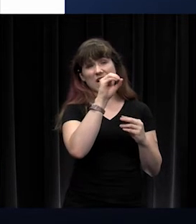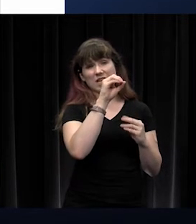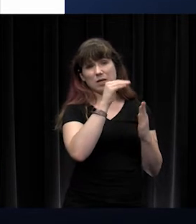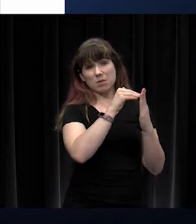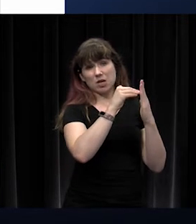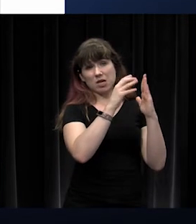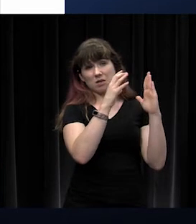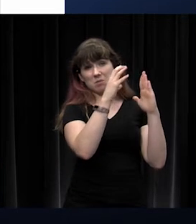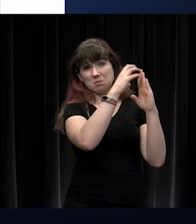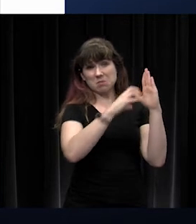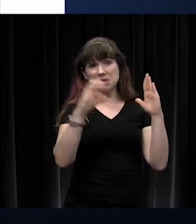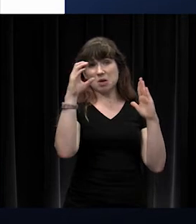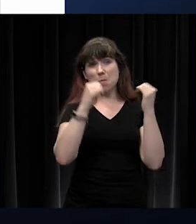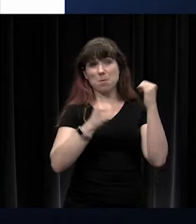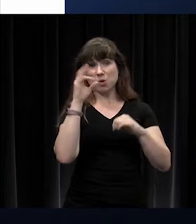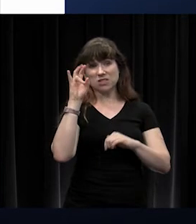for